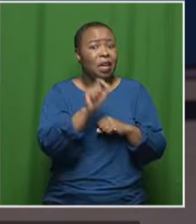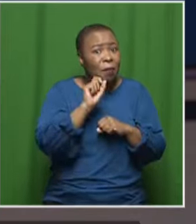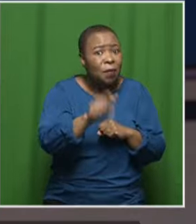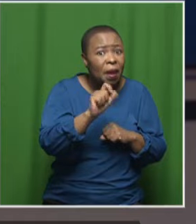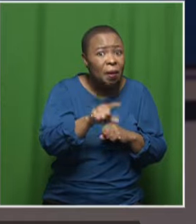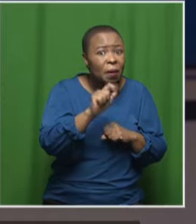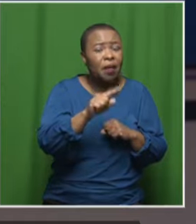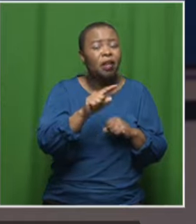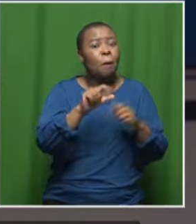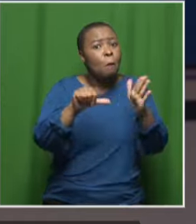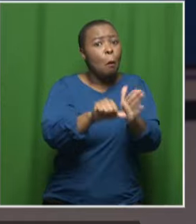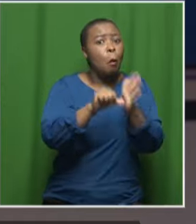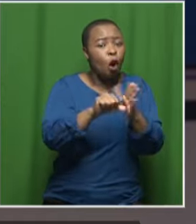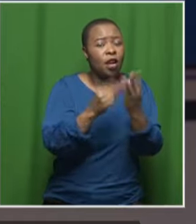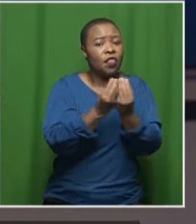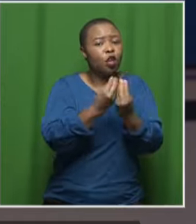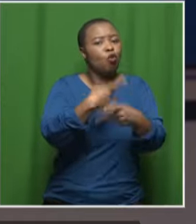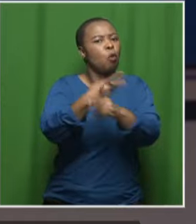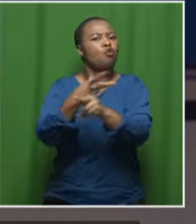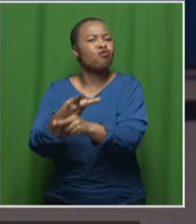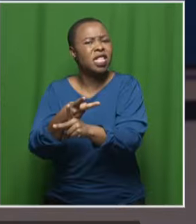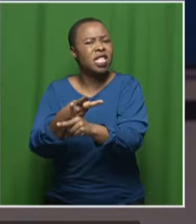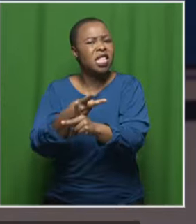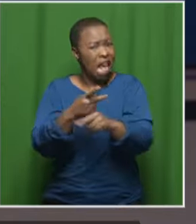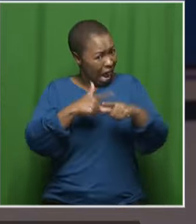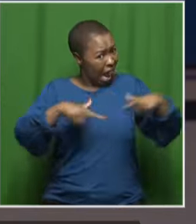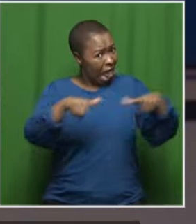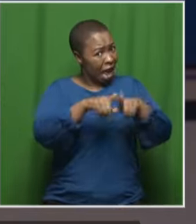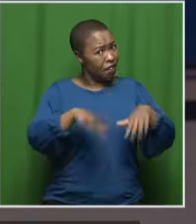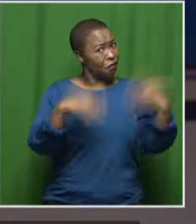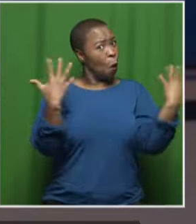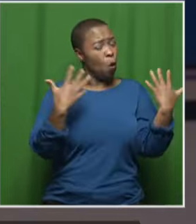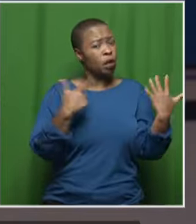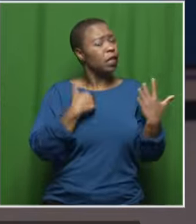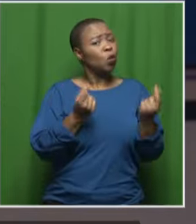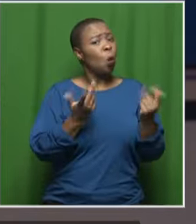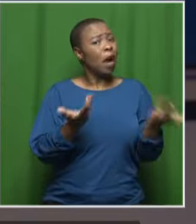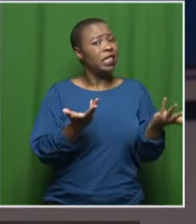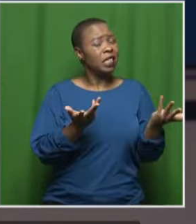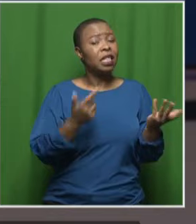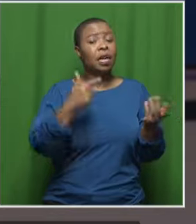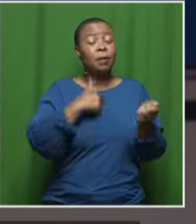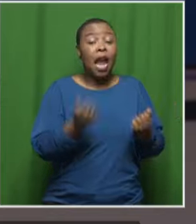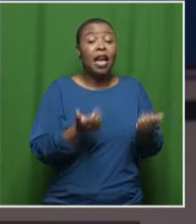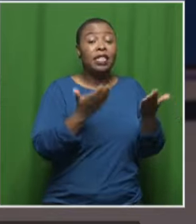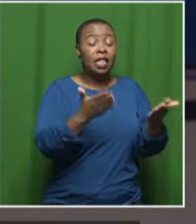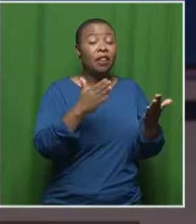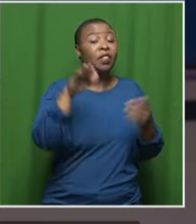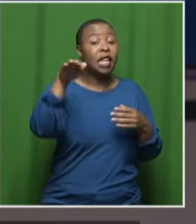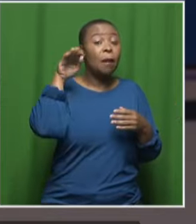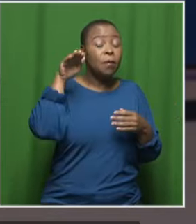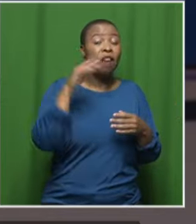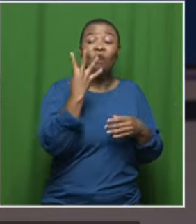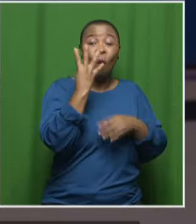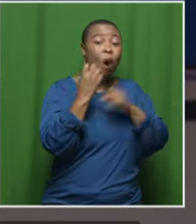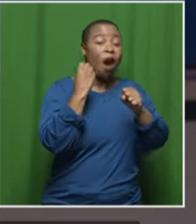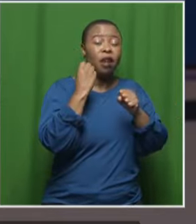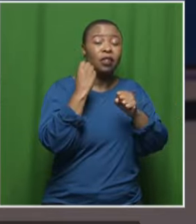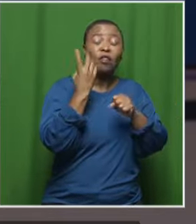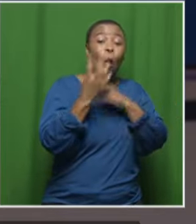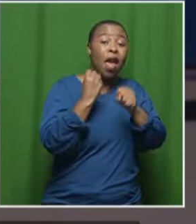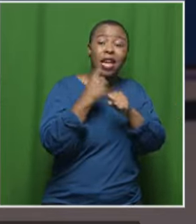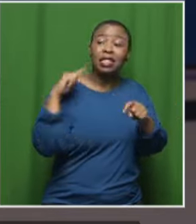production. What can we do without land? Yeah. I mean, I served in Zambia for 4 years, having lived there for many years.